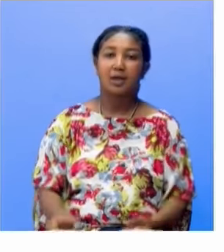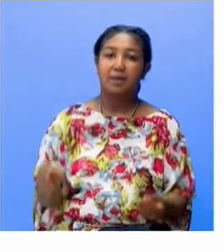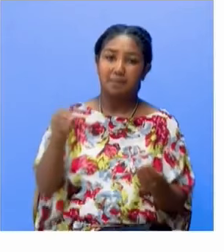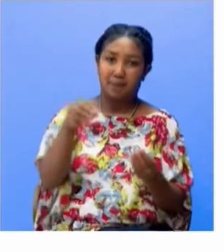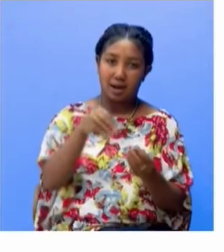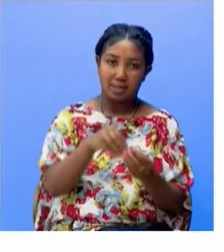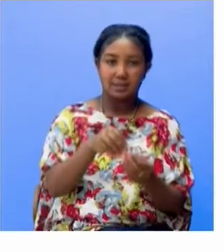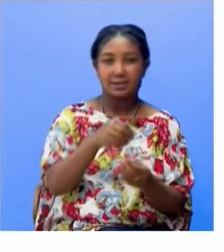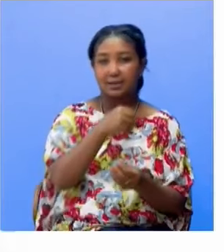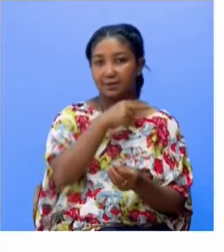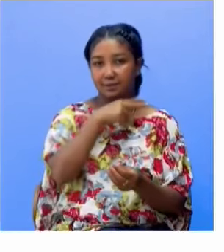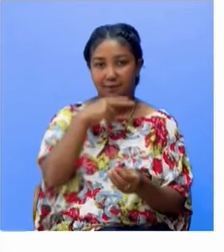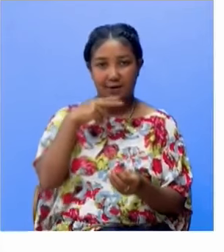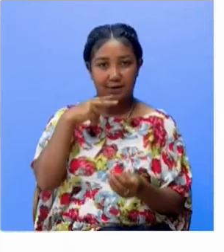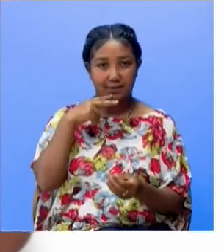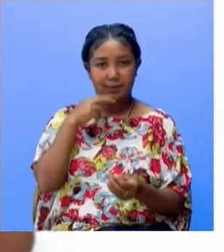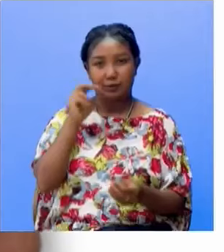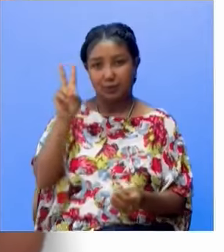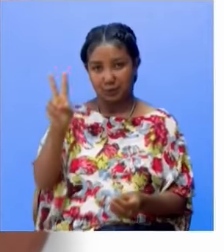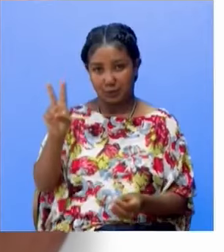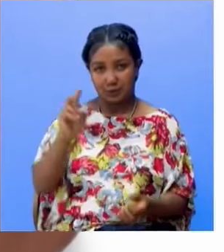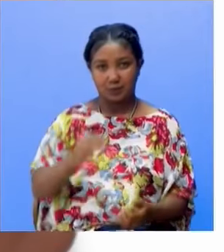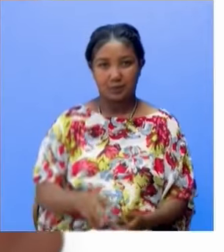plus verb 2